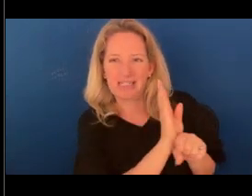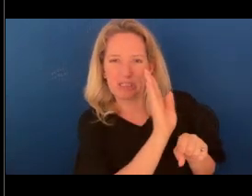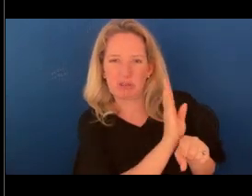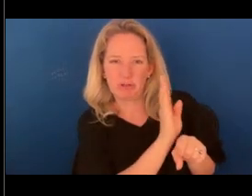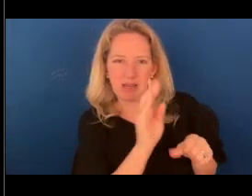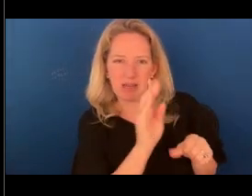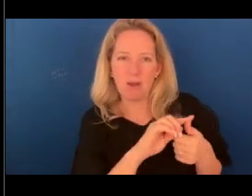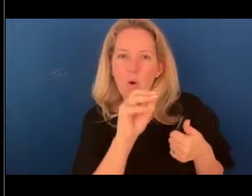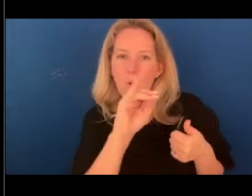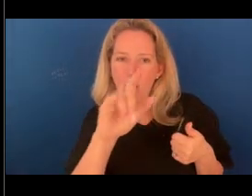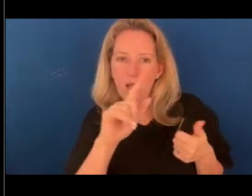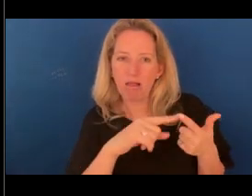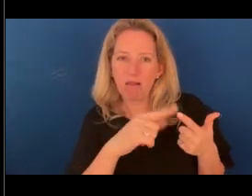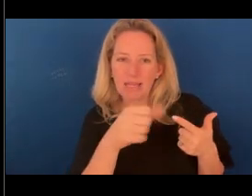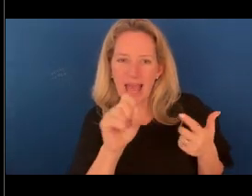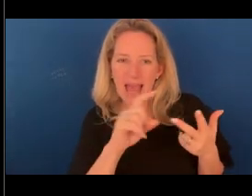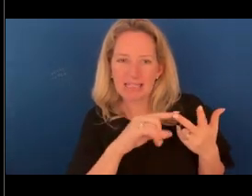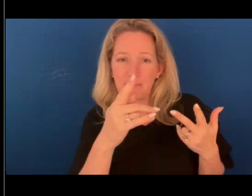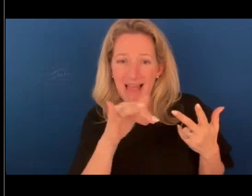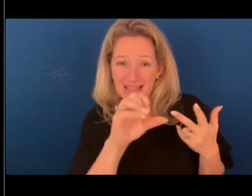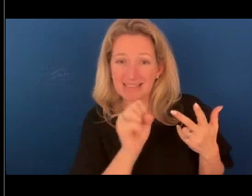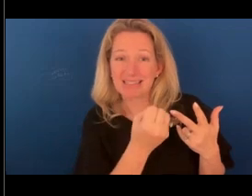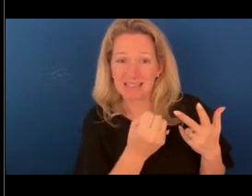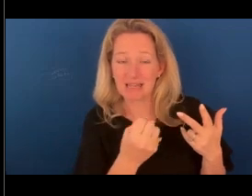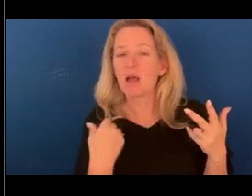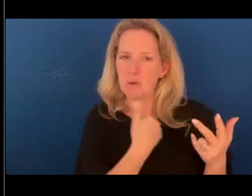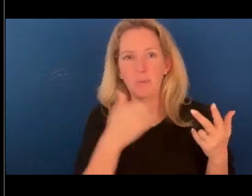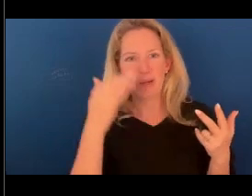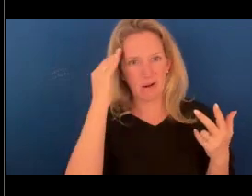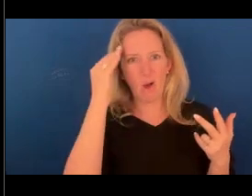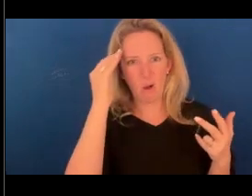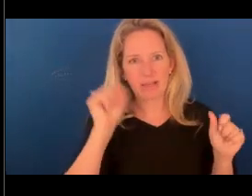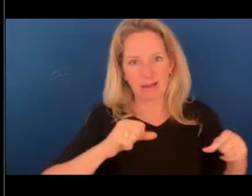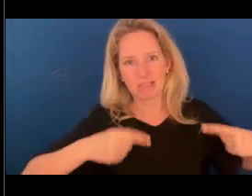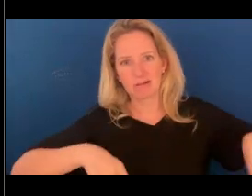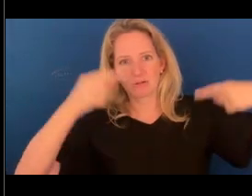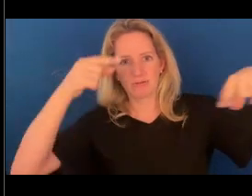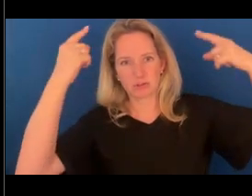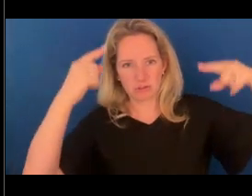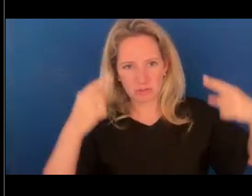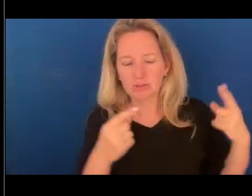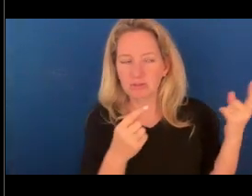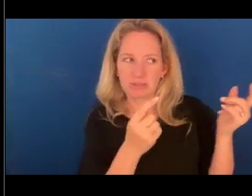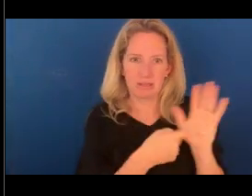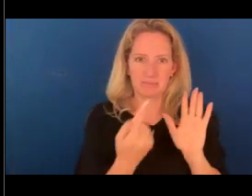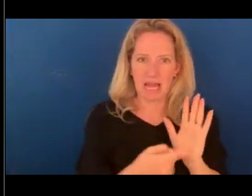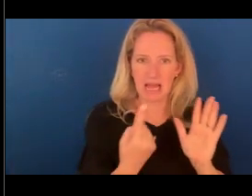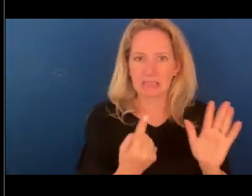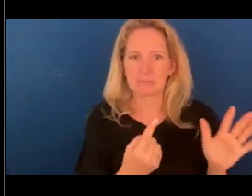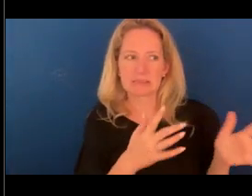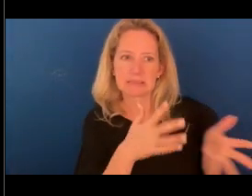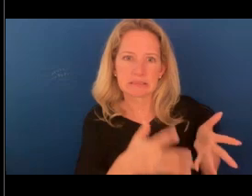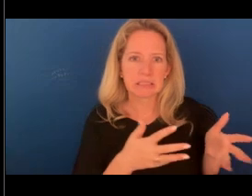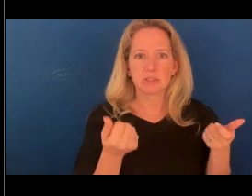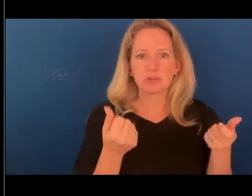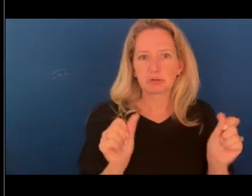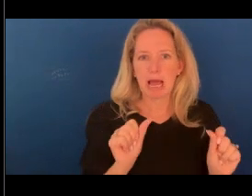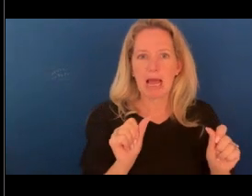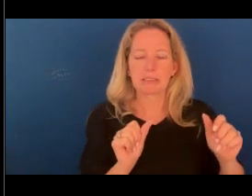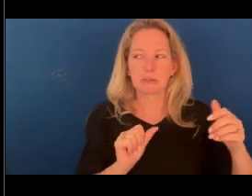gas, and plastics. We all know it can be controversial. They can, there can be concerns about them trying to undermine